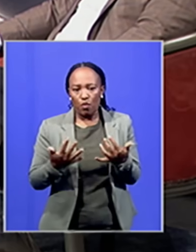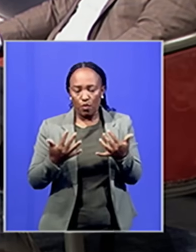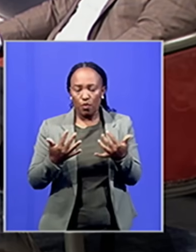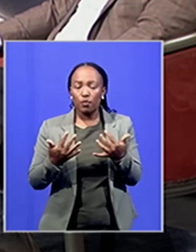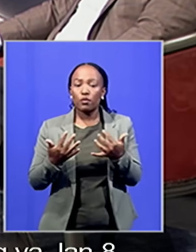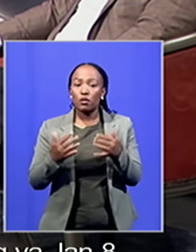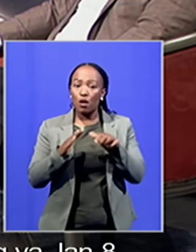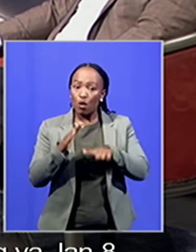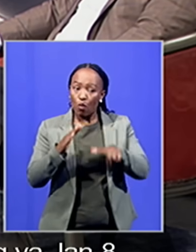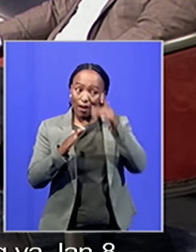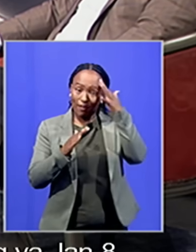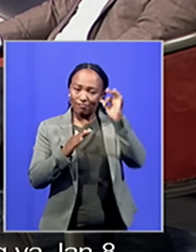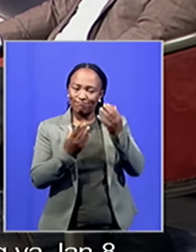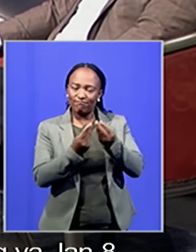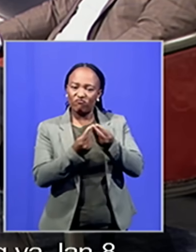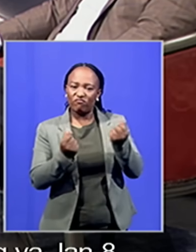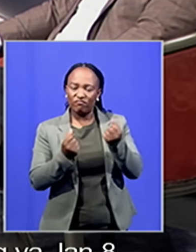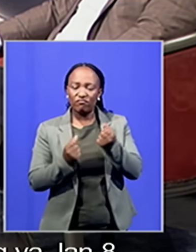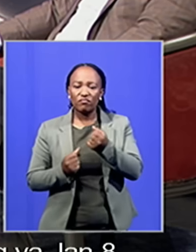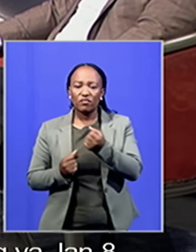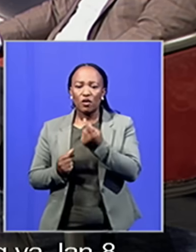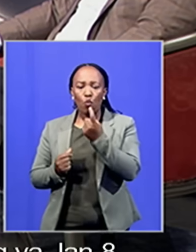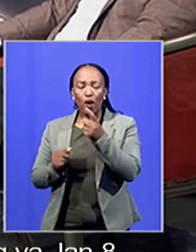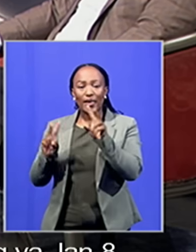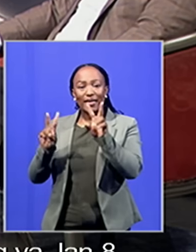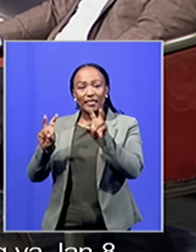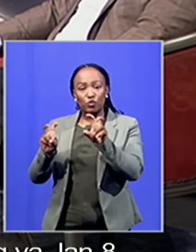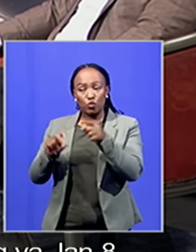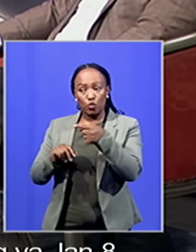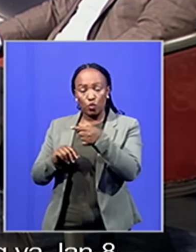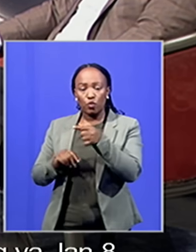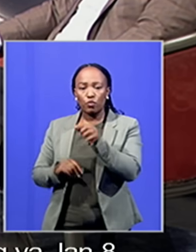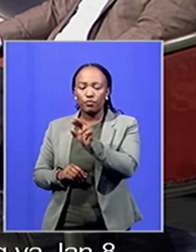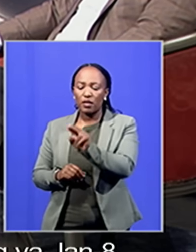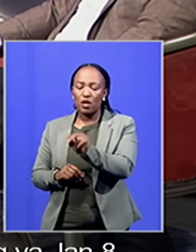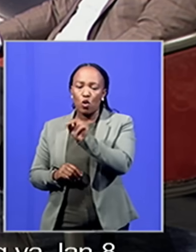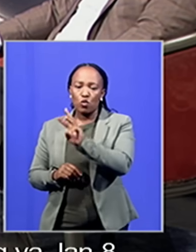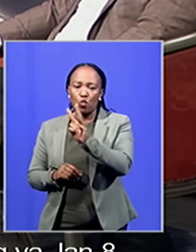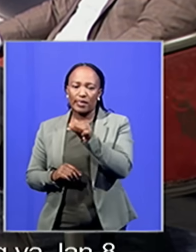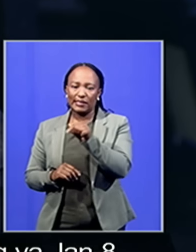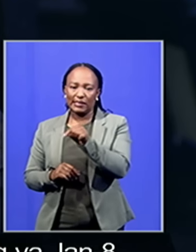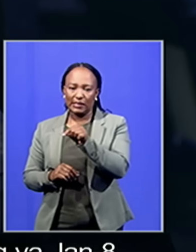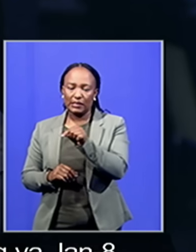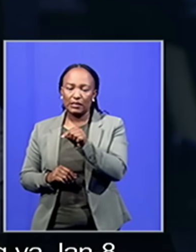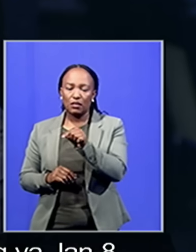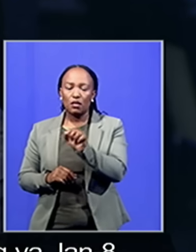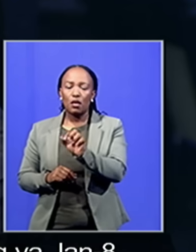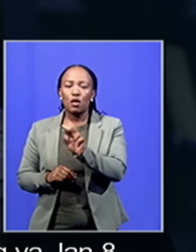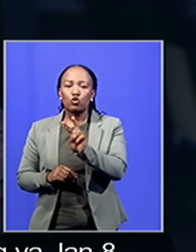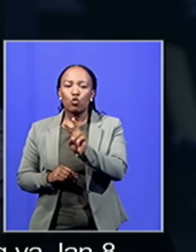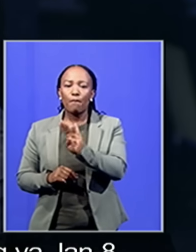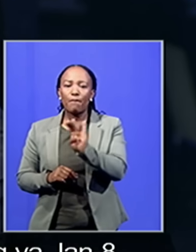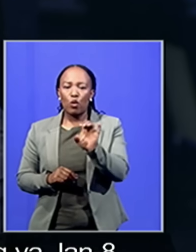we need to address is the question of Northwest alone returned close to 2 billion